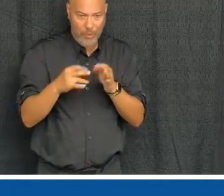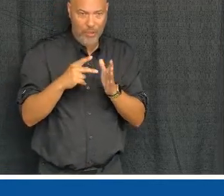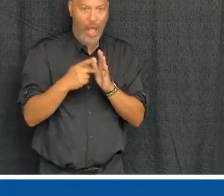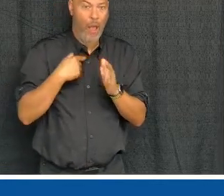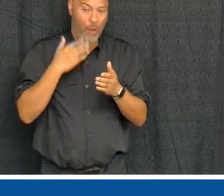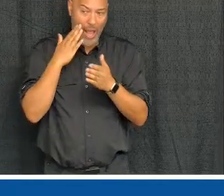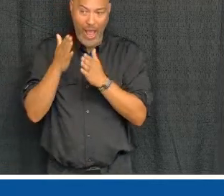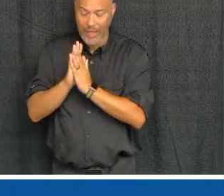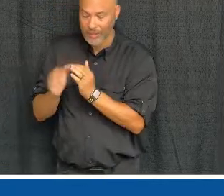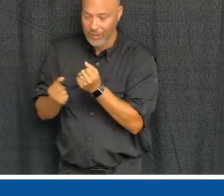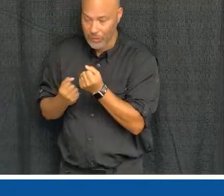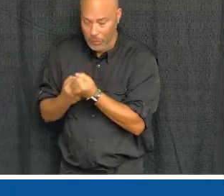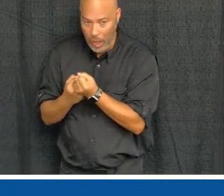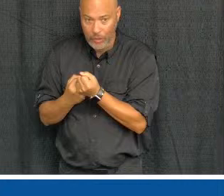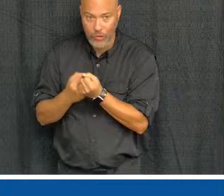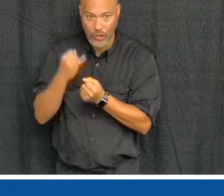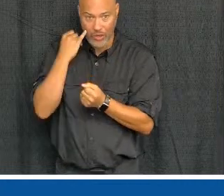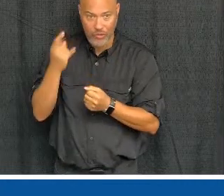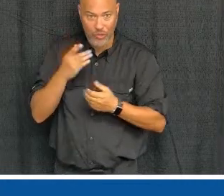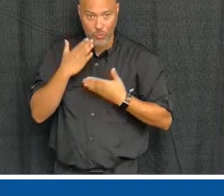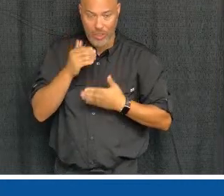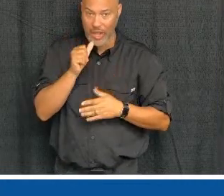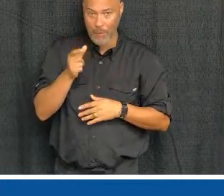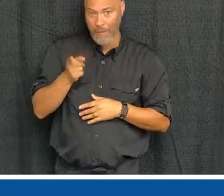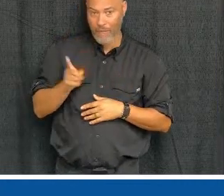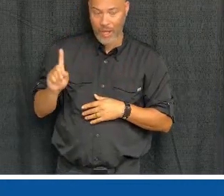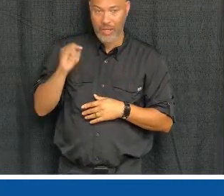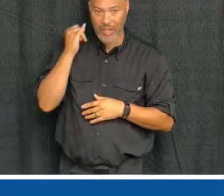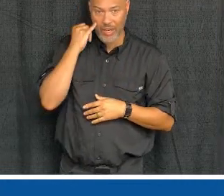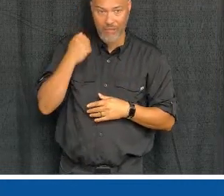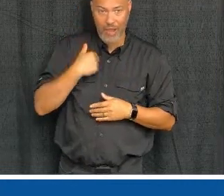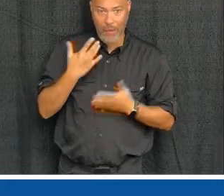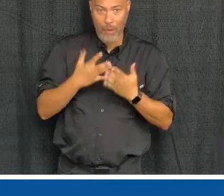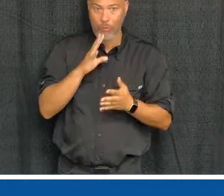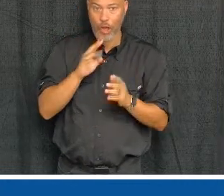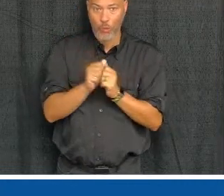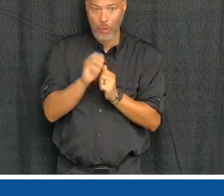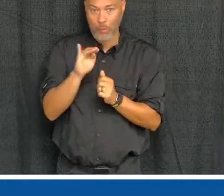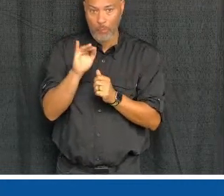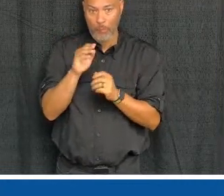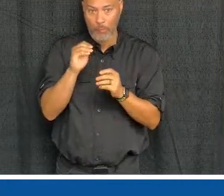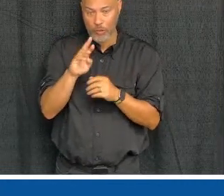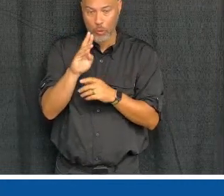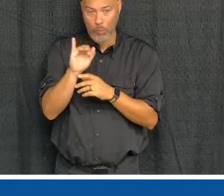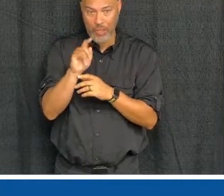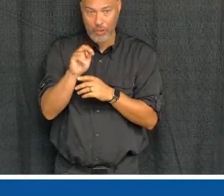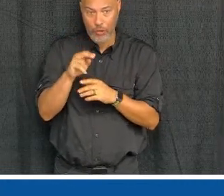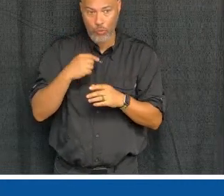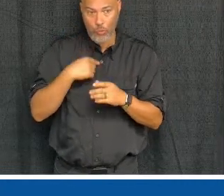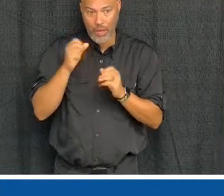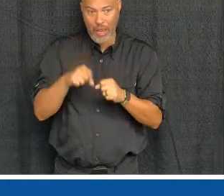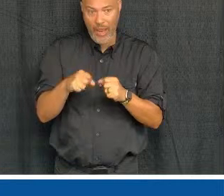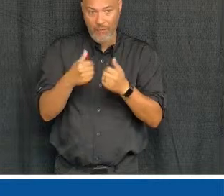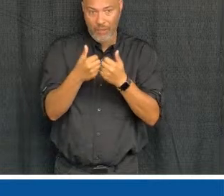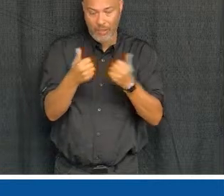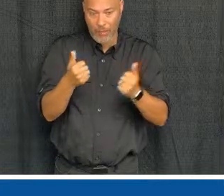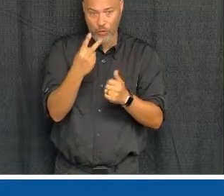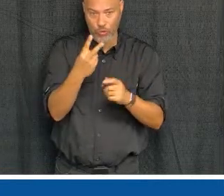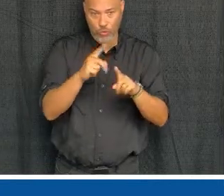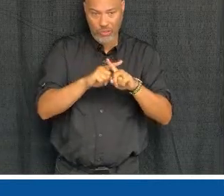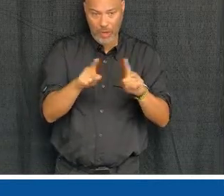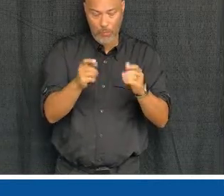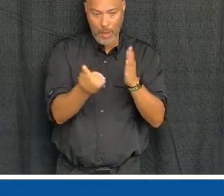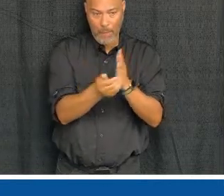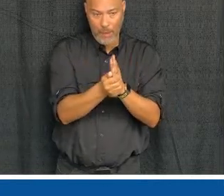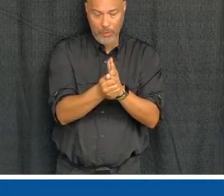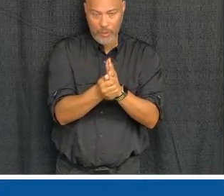sponsor if she would not be offended if I maybe talked to Mr. Bittner and maybe had this split into two separate amendments, one